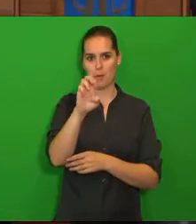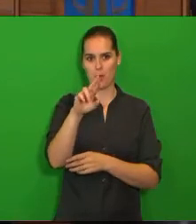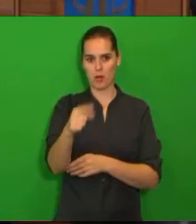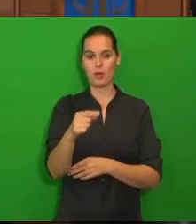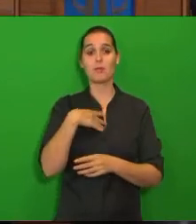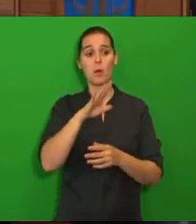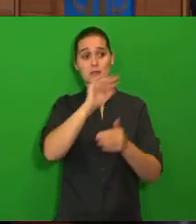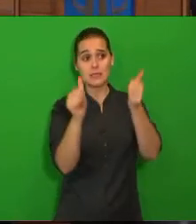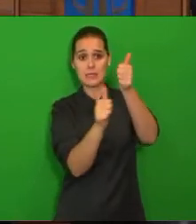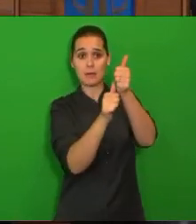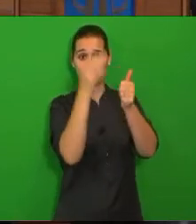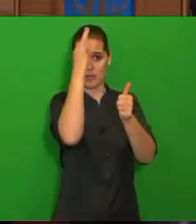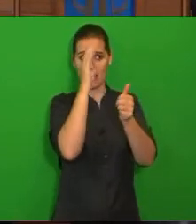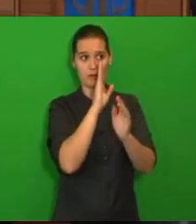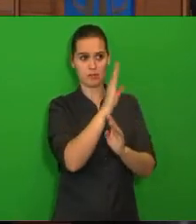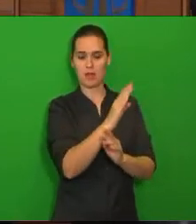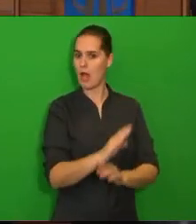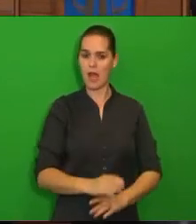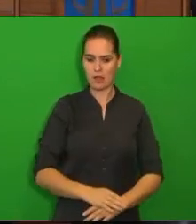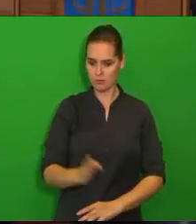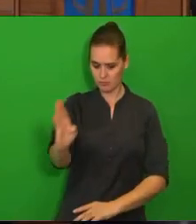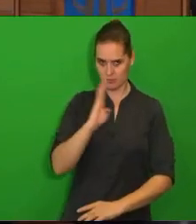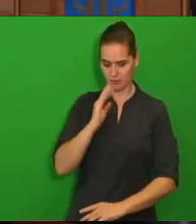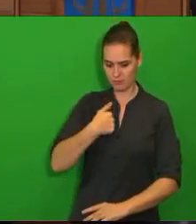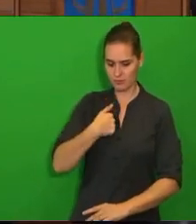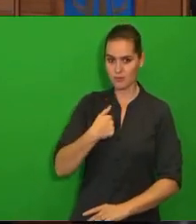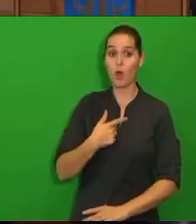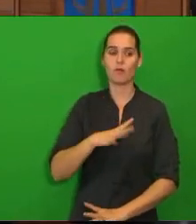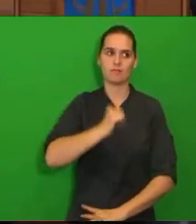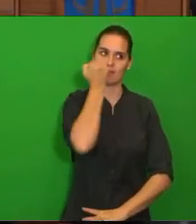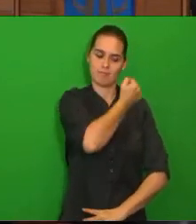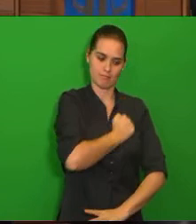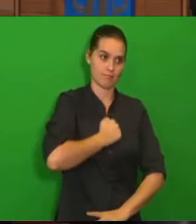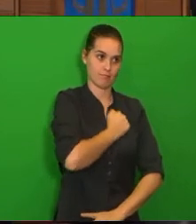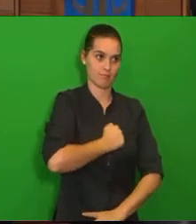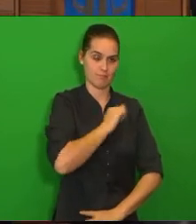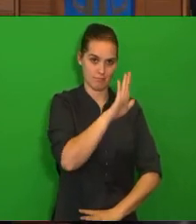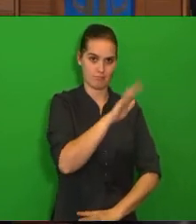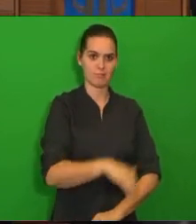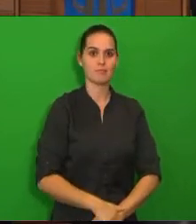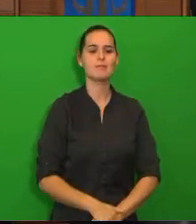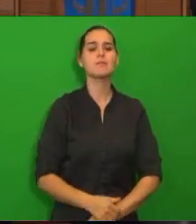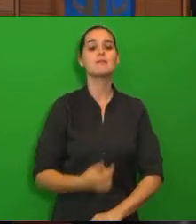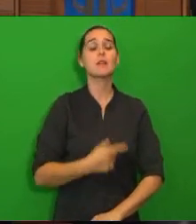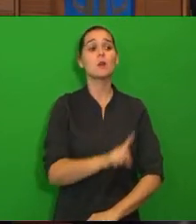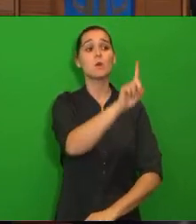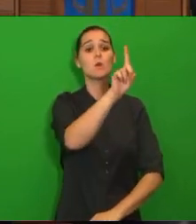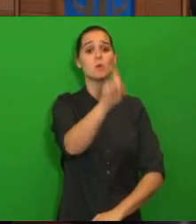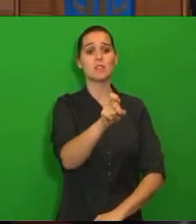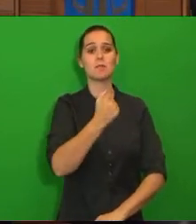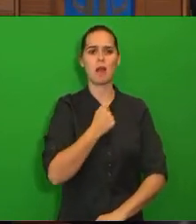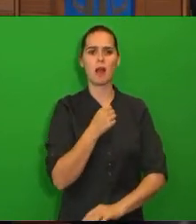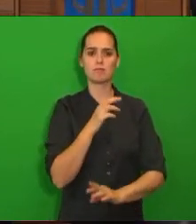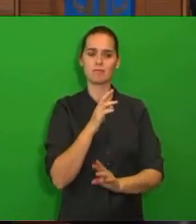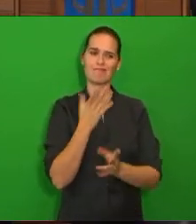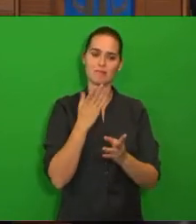Kuben Naidu. You direct the questions to me. Oh, sorry. Thank I you. apologize, Governor. My question concerns the Deputy